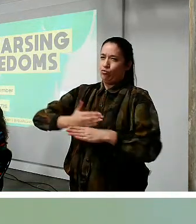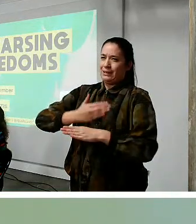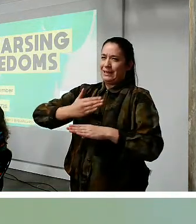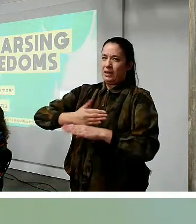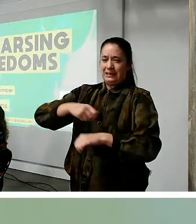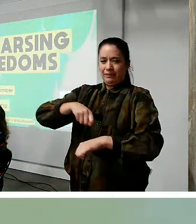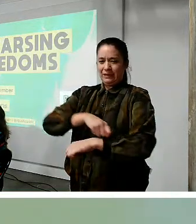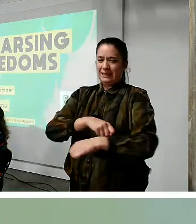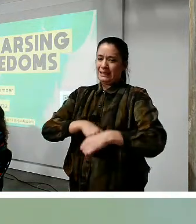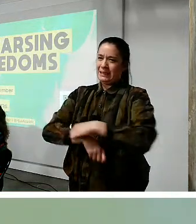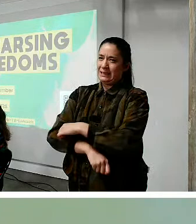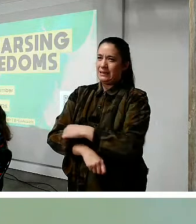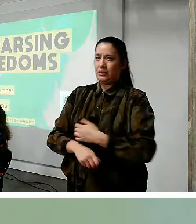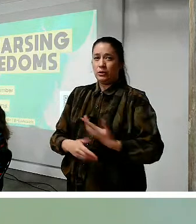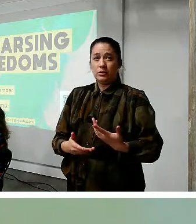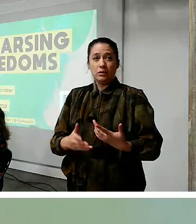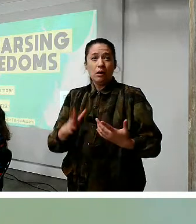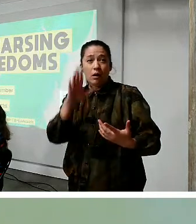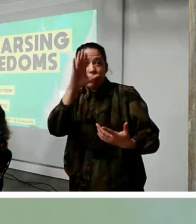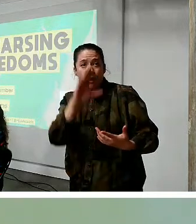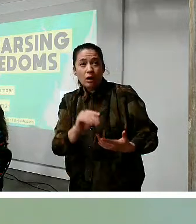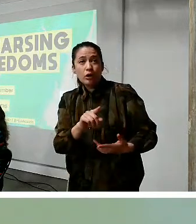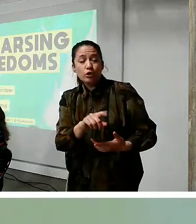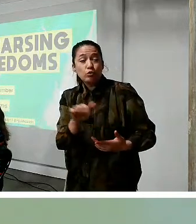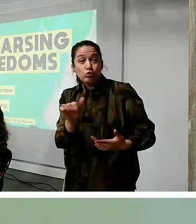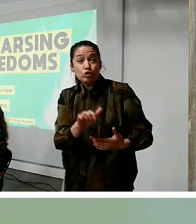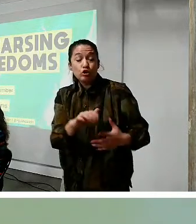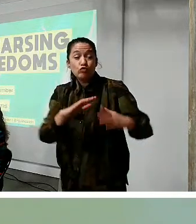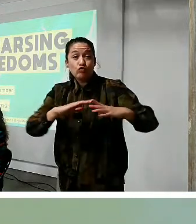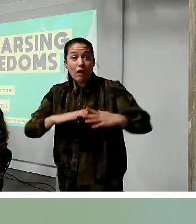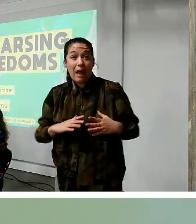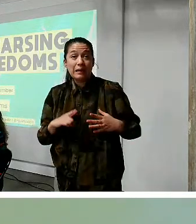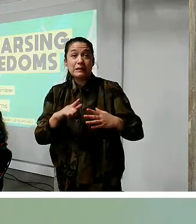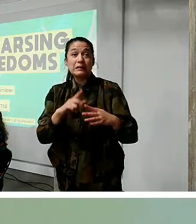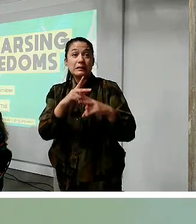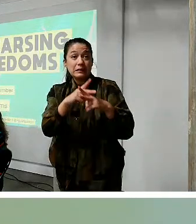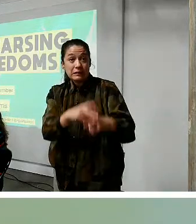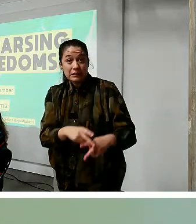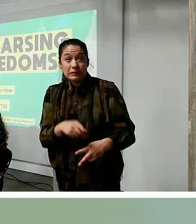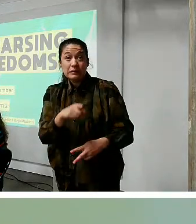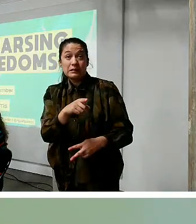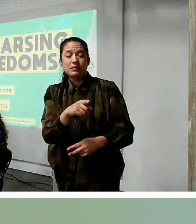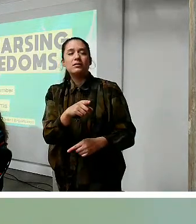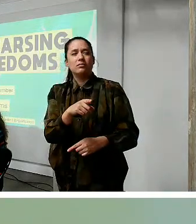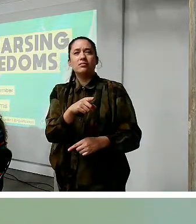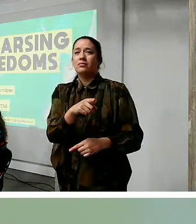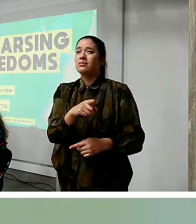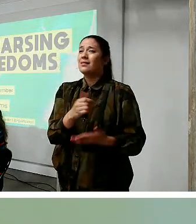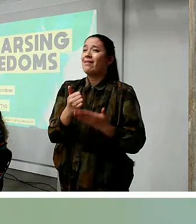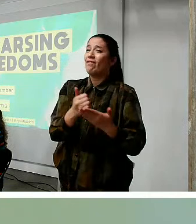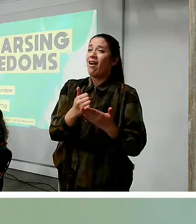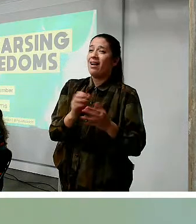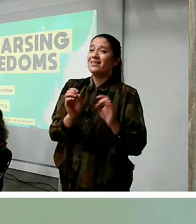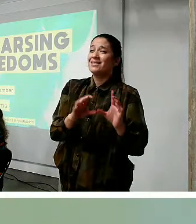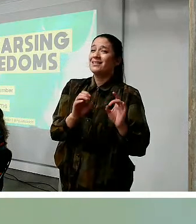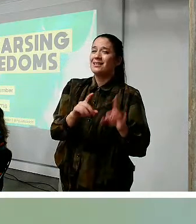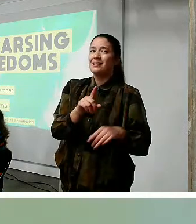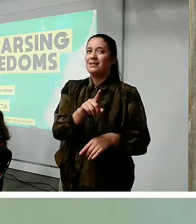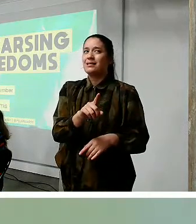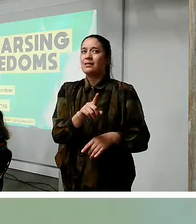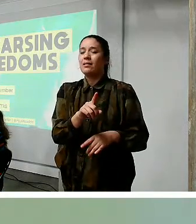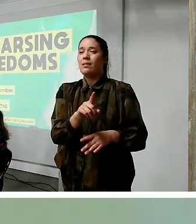and restore if that's what they need, or adapt to their kind of how they're going with time at that moment, I don't do that